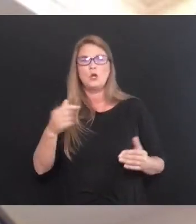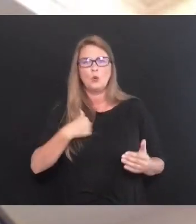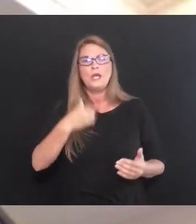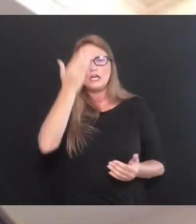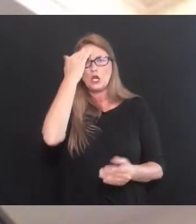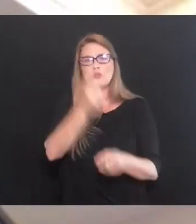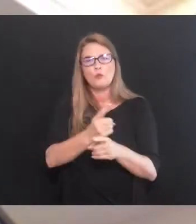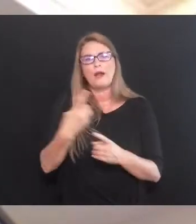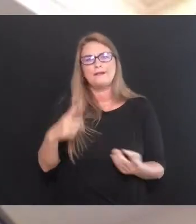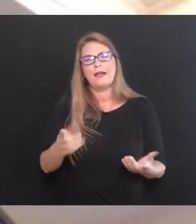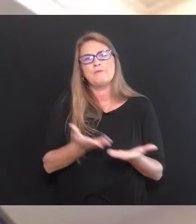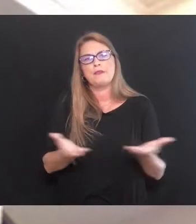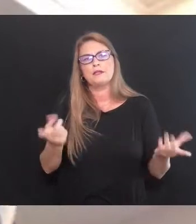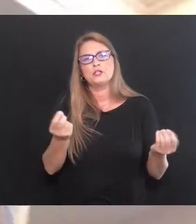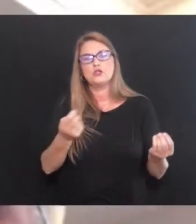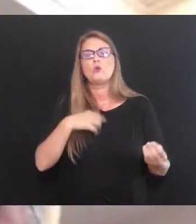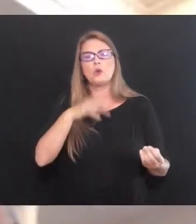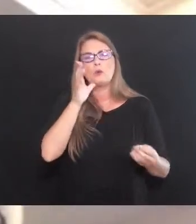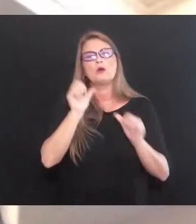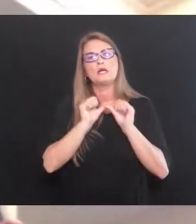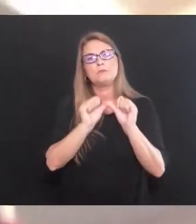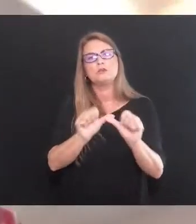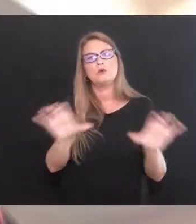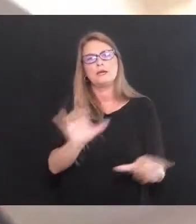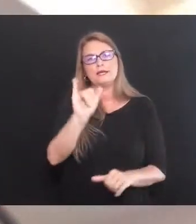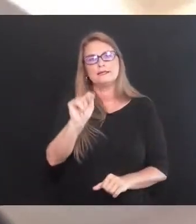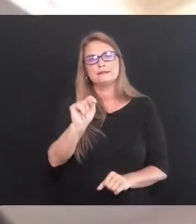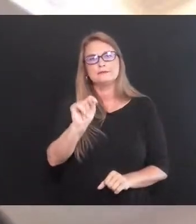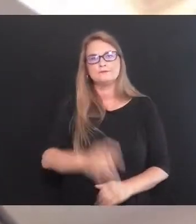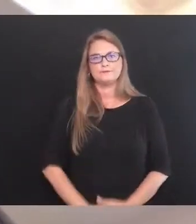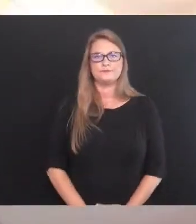thing is to do, and we're going to keep doing it.